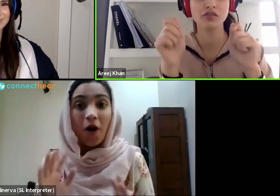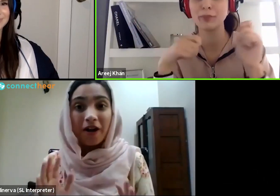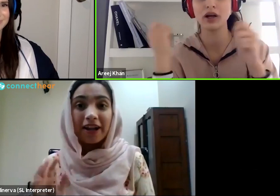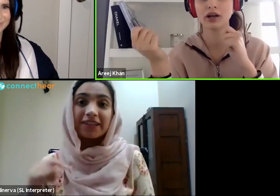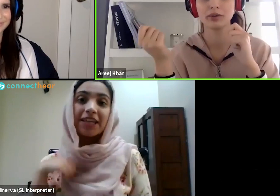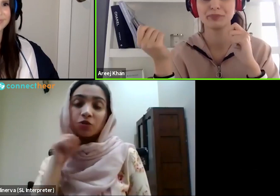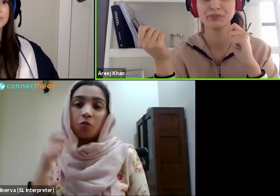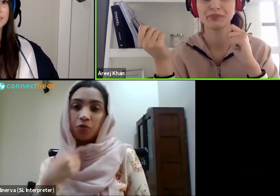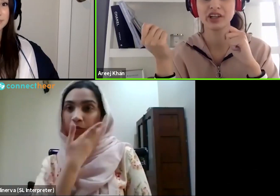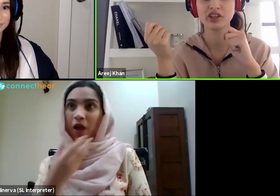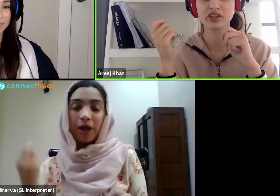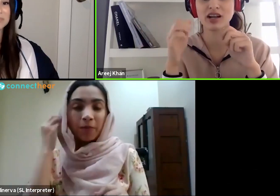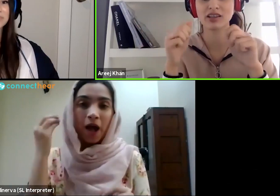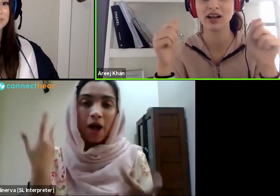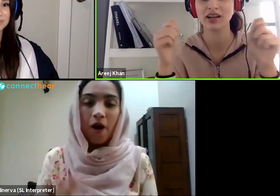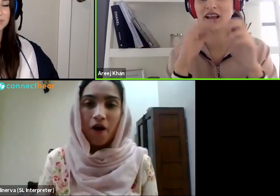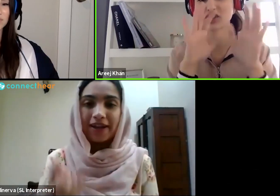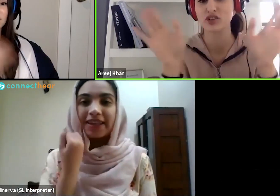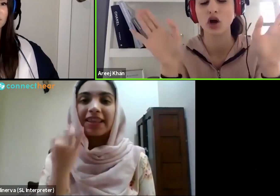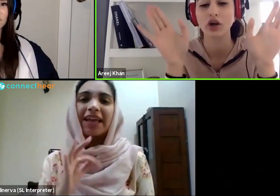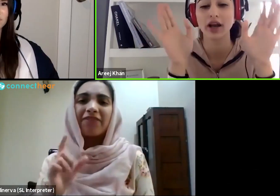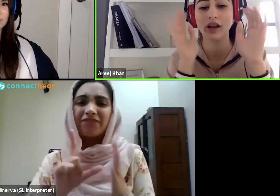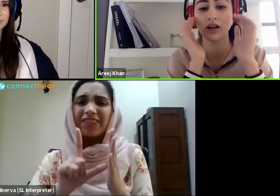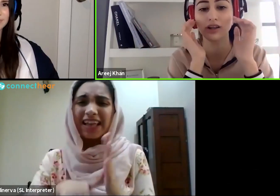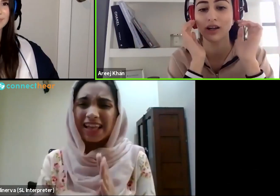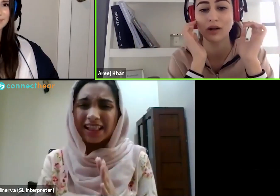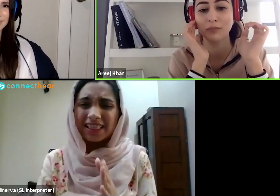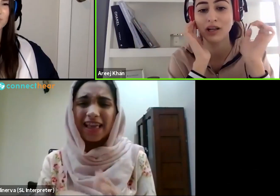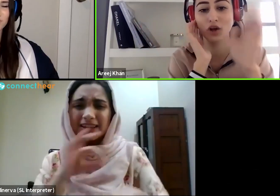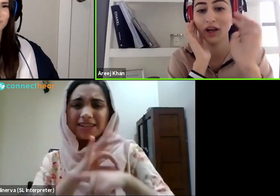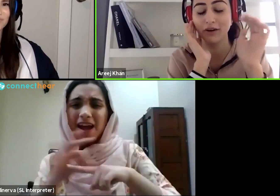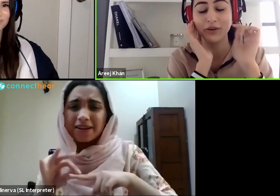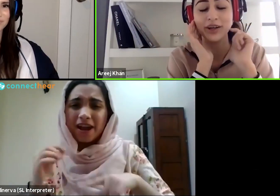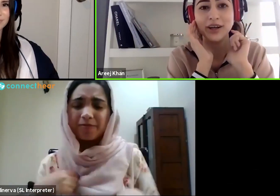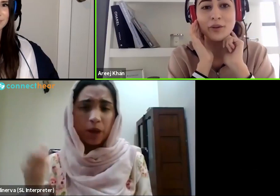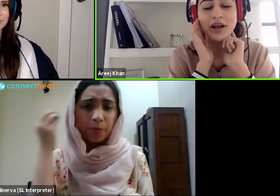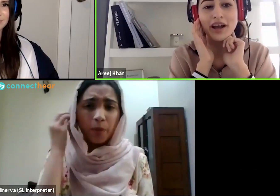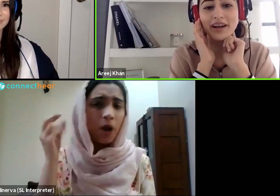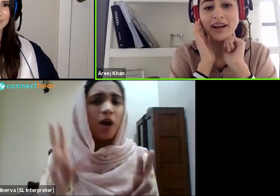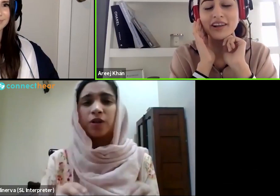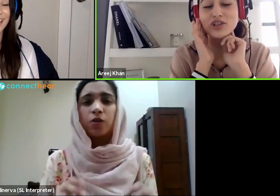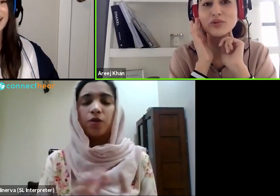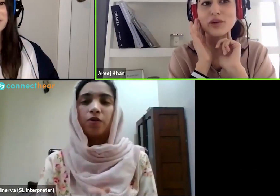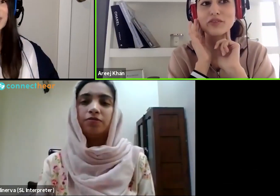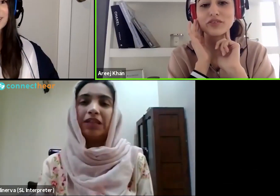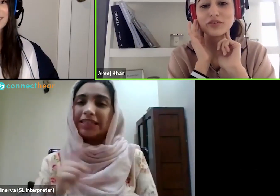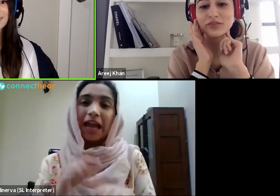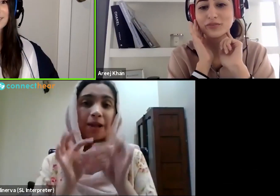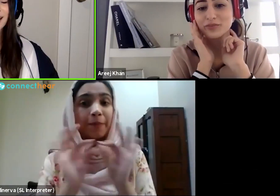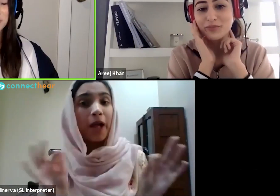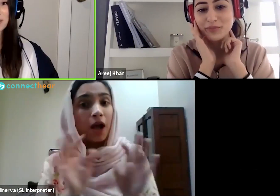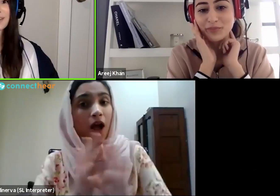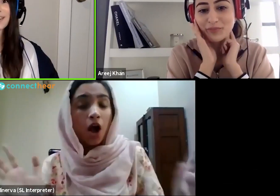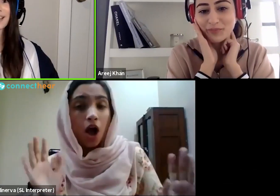can't replug. It's just that connection's gone. I'm like knocked out. And like after